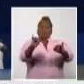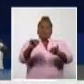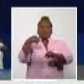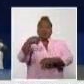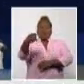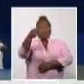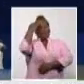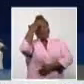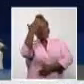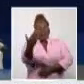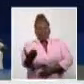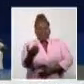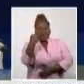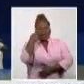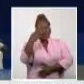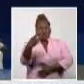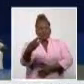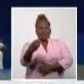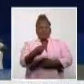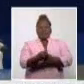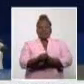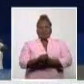people yesterday.